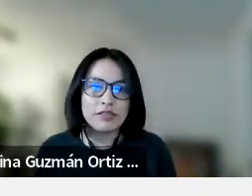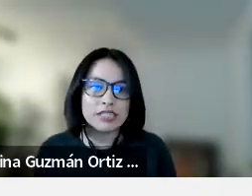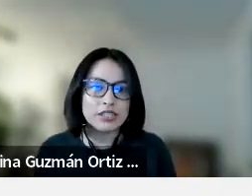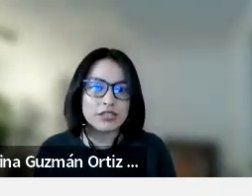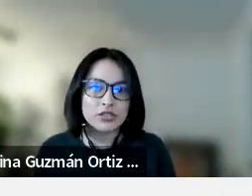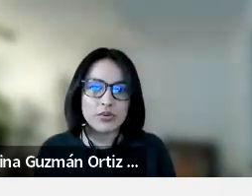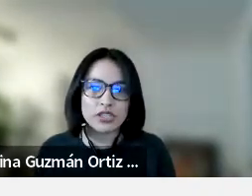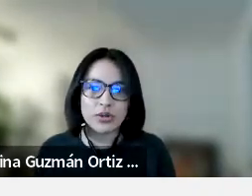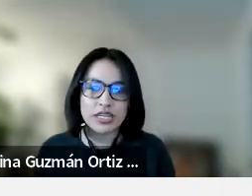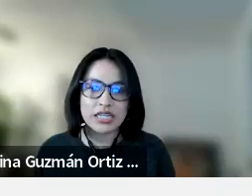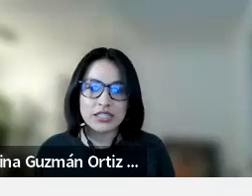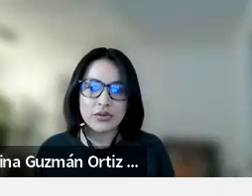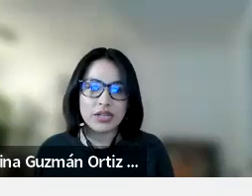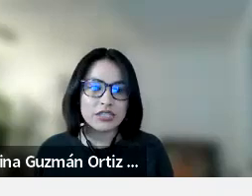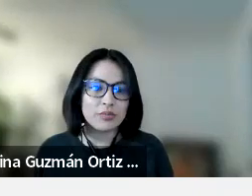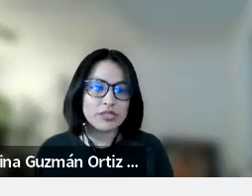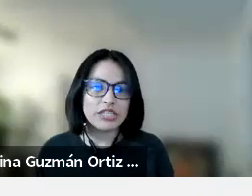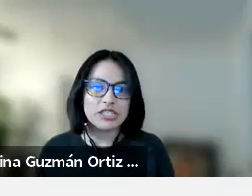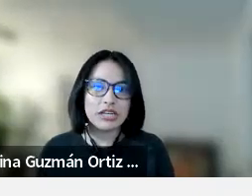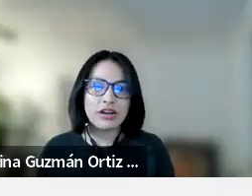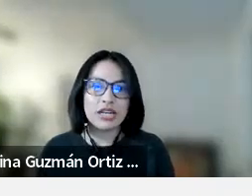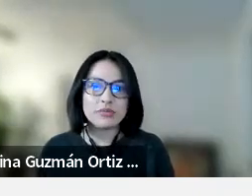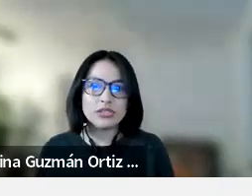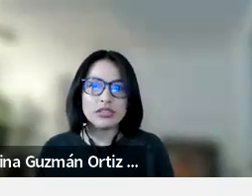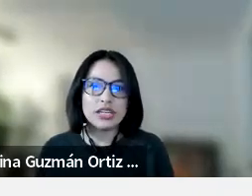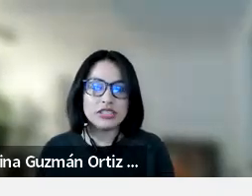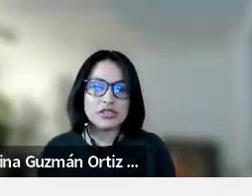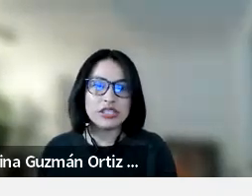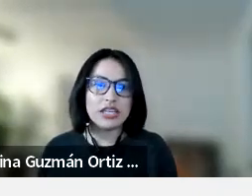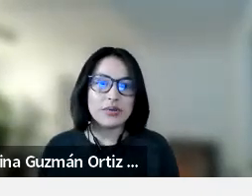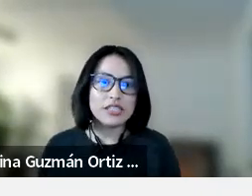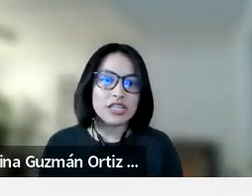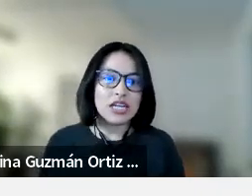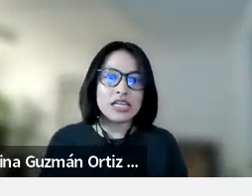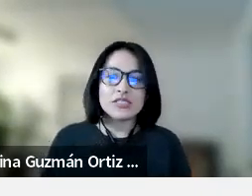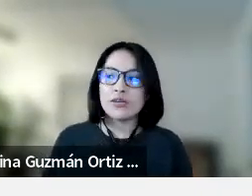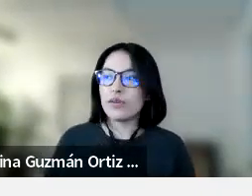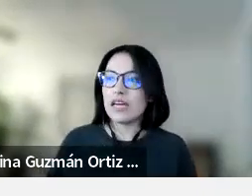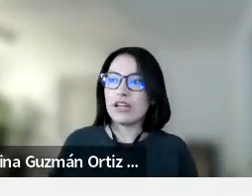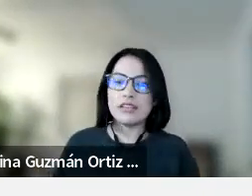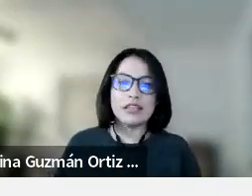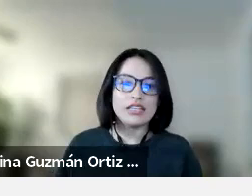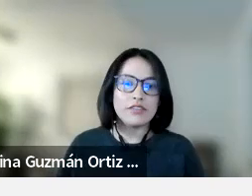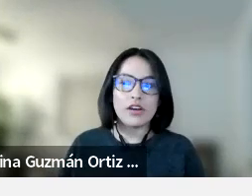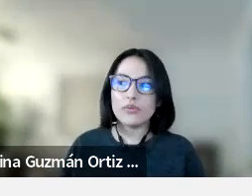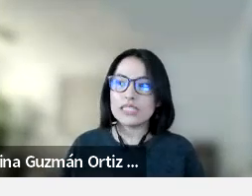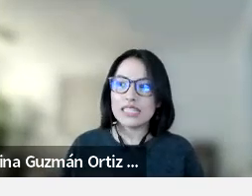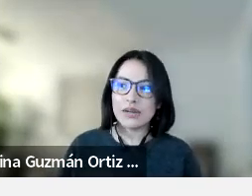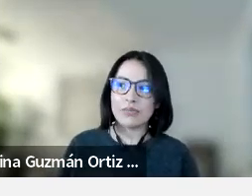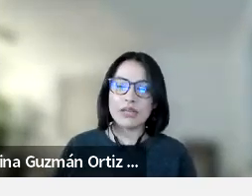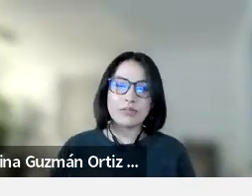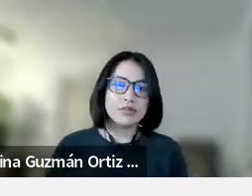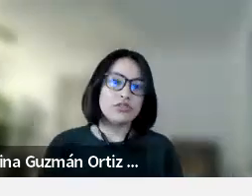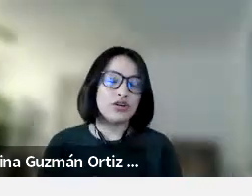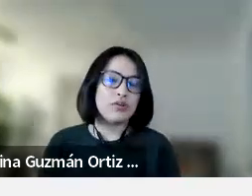that listeners who are joining us and who need interpretation are able to link to their language. So with that, on the following